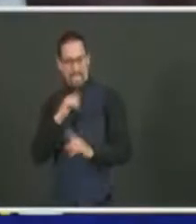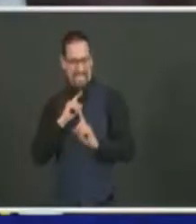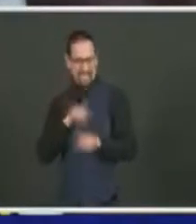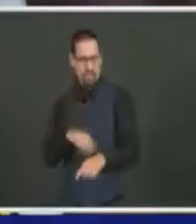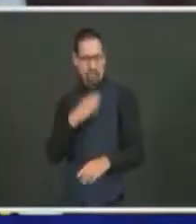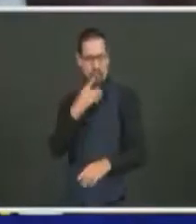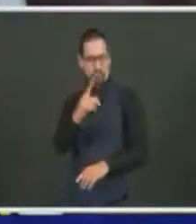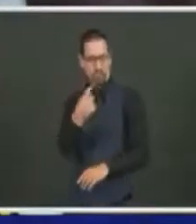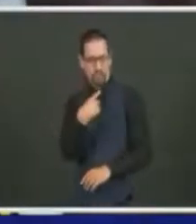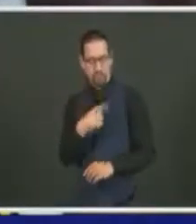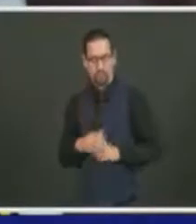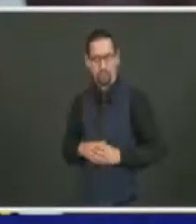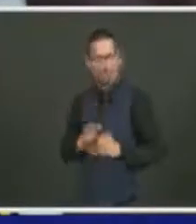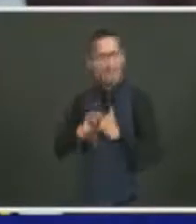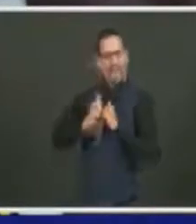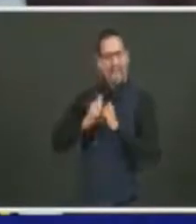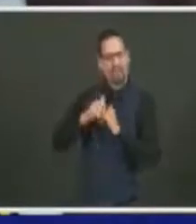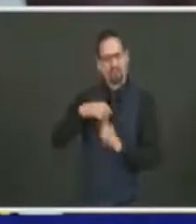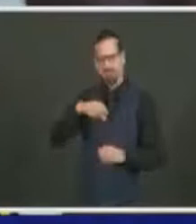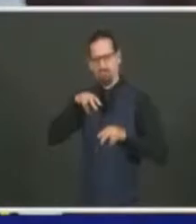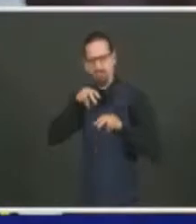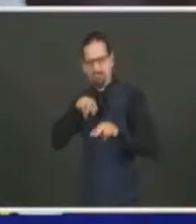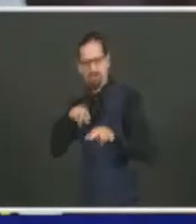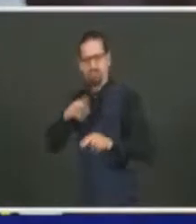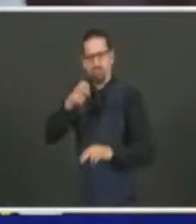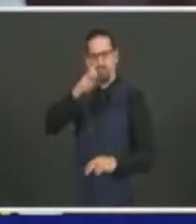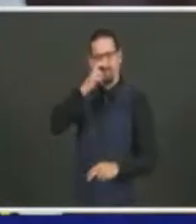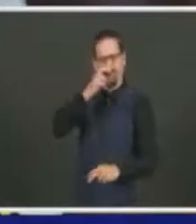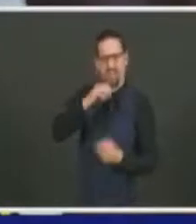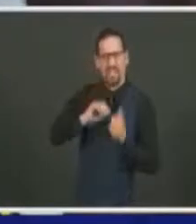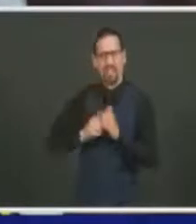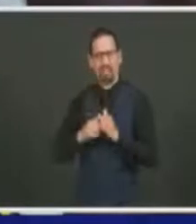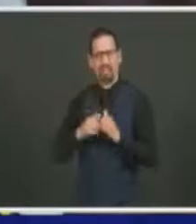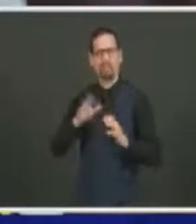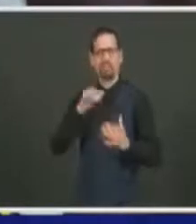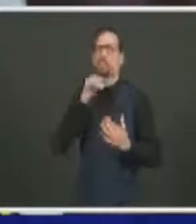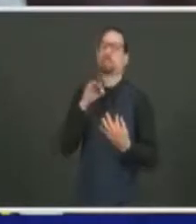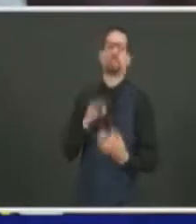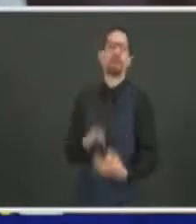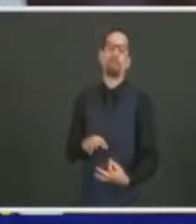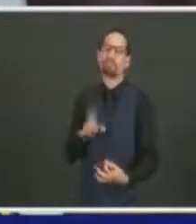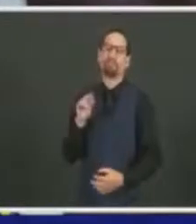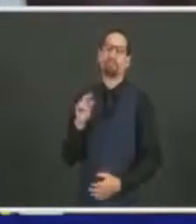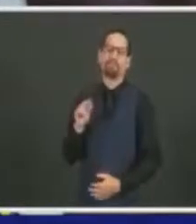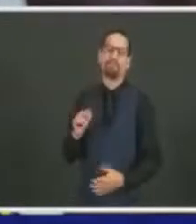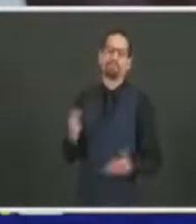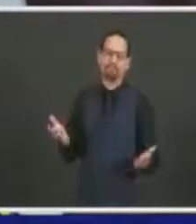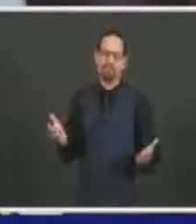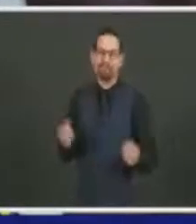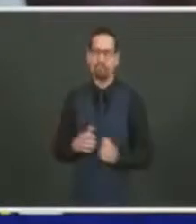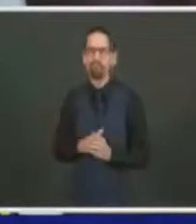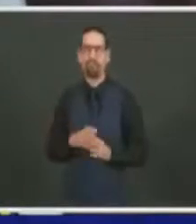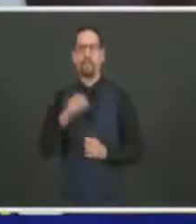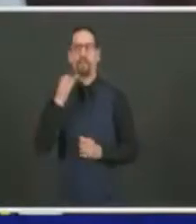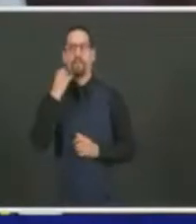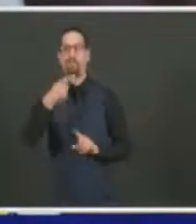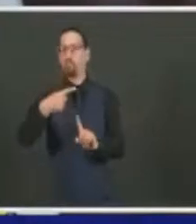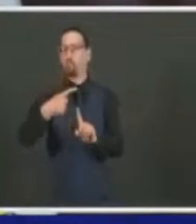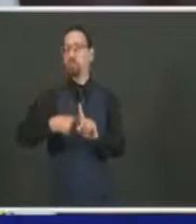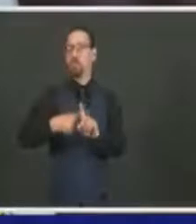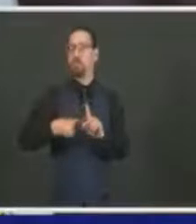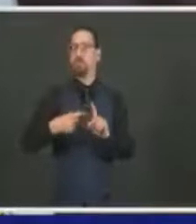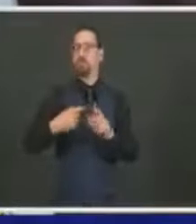it's going to be imperfect. So if you're renting a property, we're going to